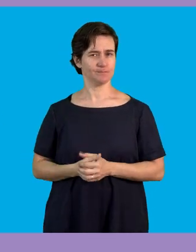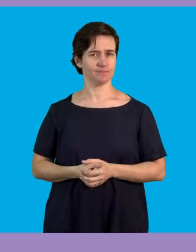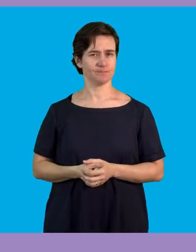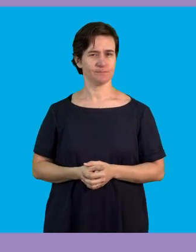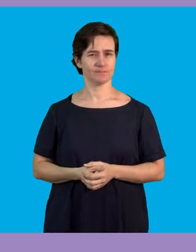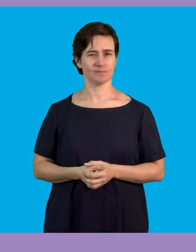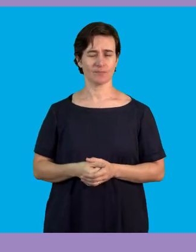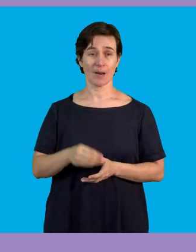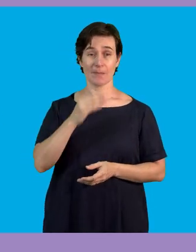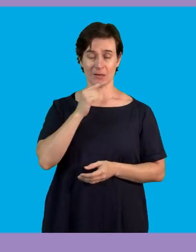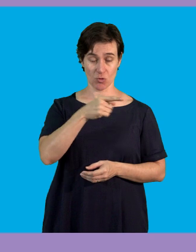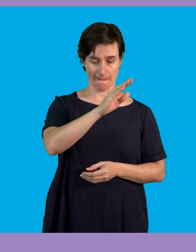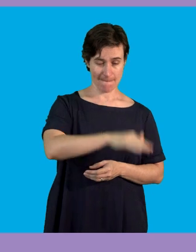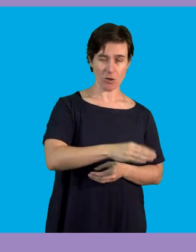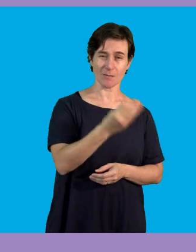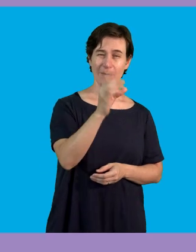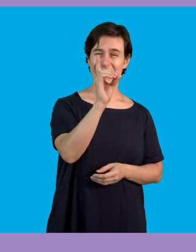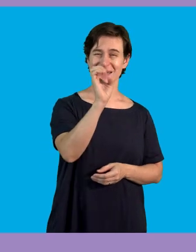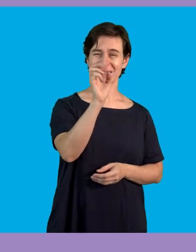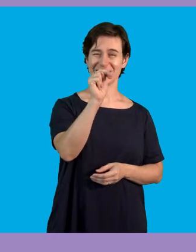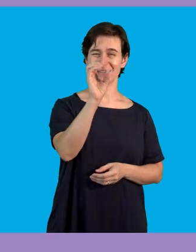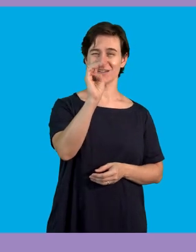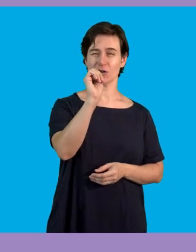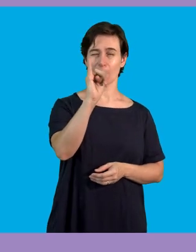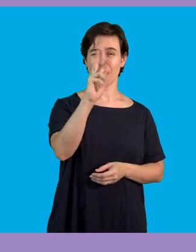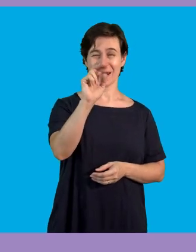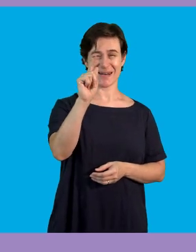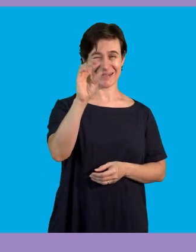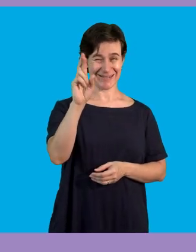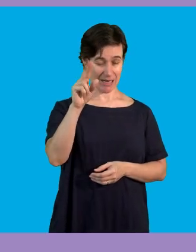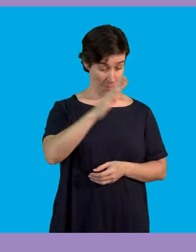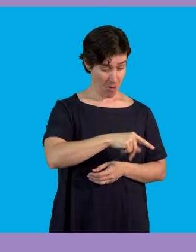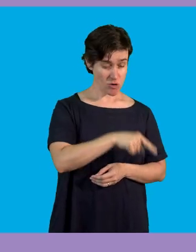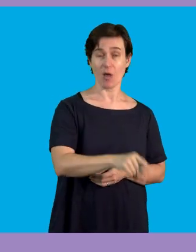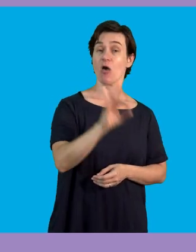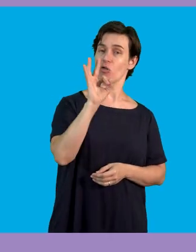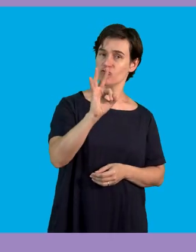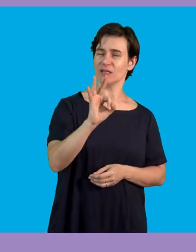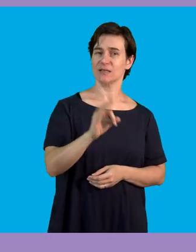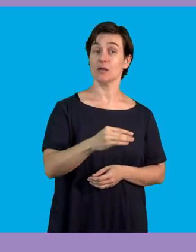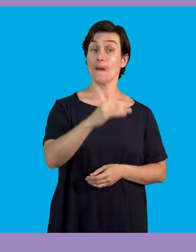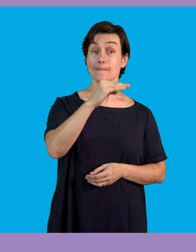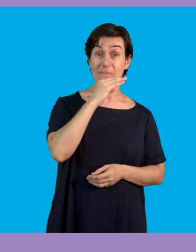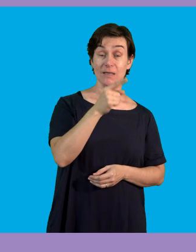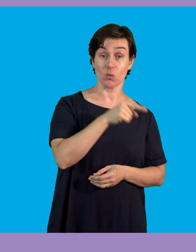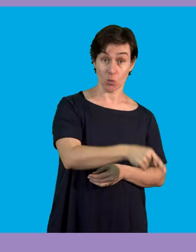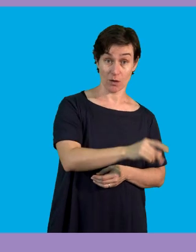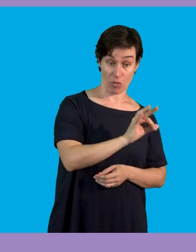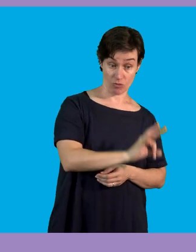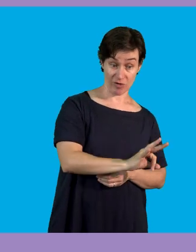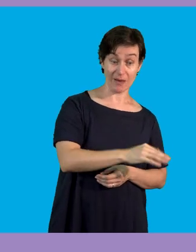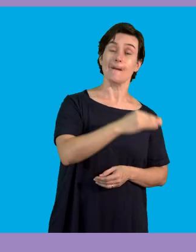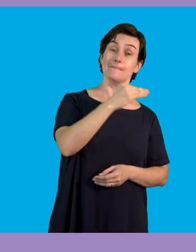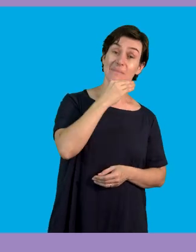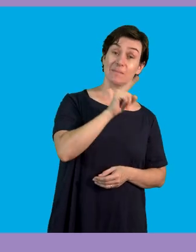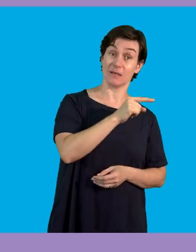that the denominator says that it is a third. So the multiplicative inverse of a third is 3. So